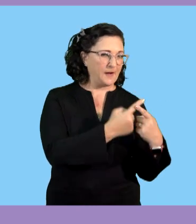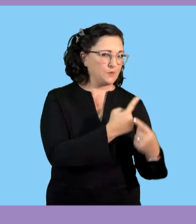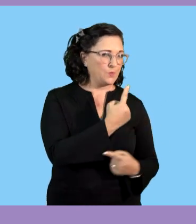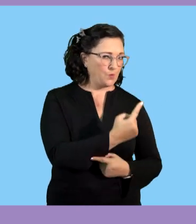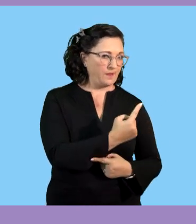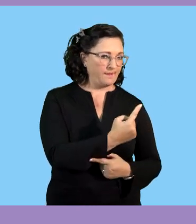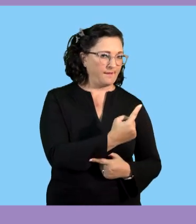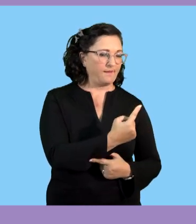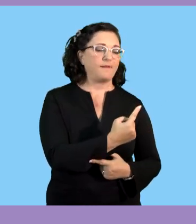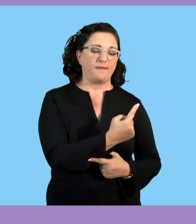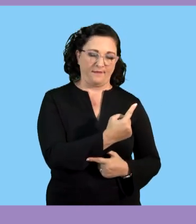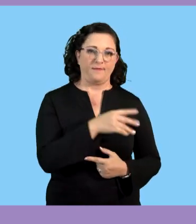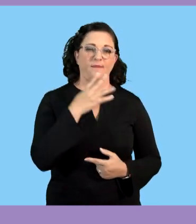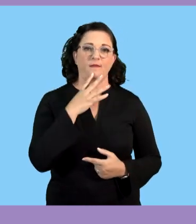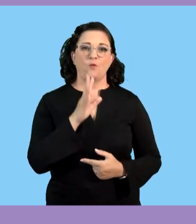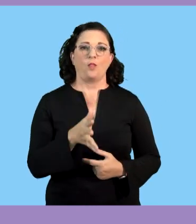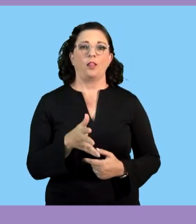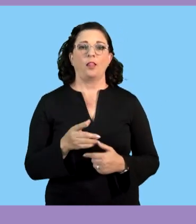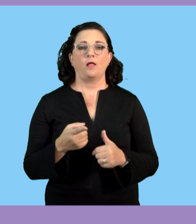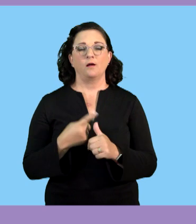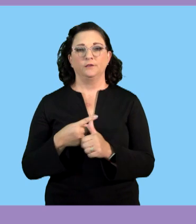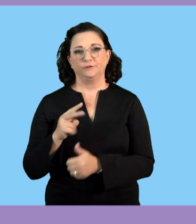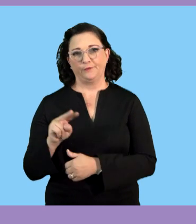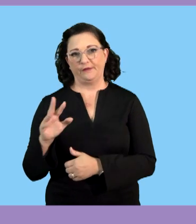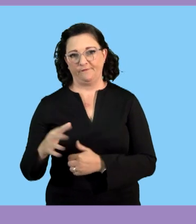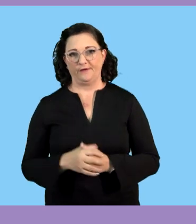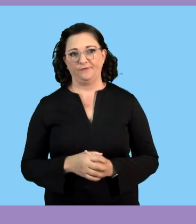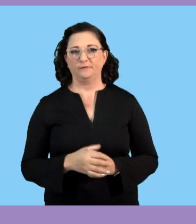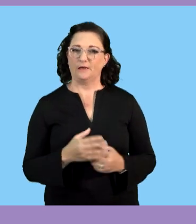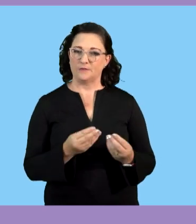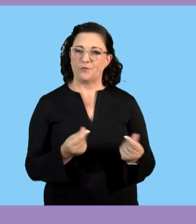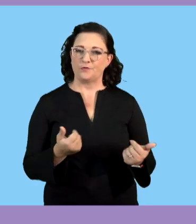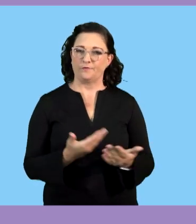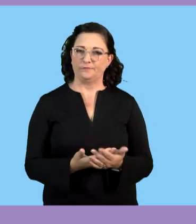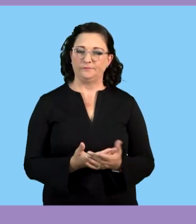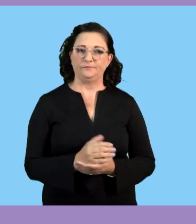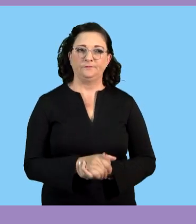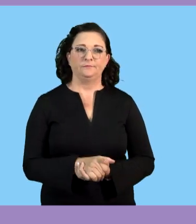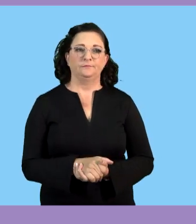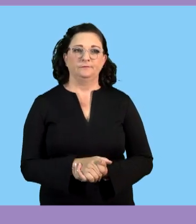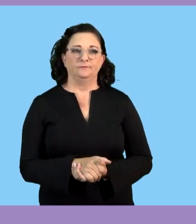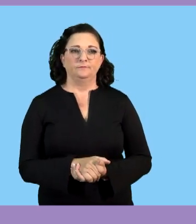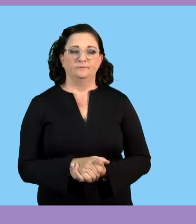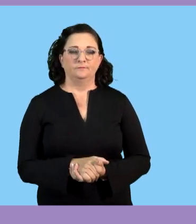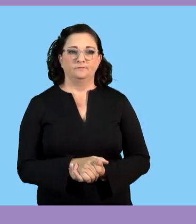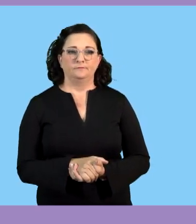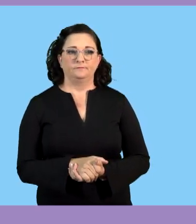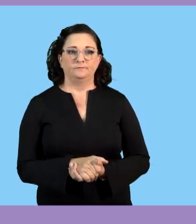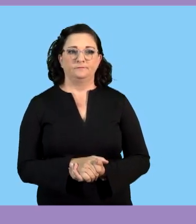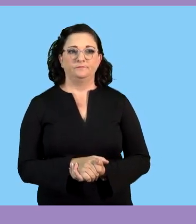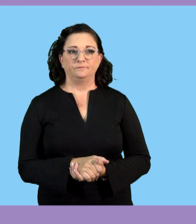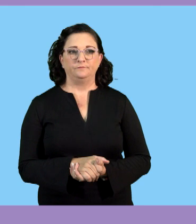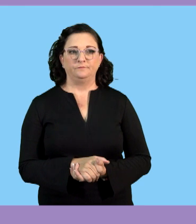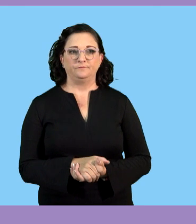add 1, that is going to give us 25. So let's solve for that quickly. So that is